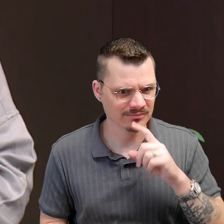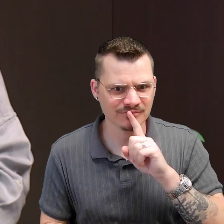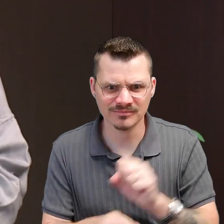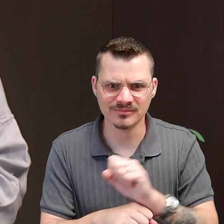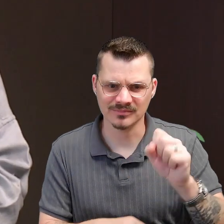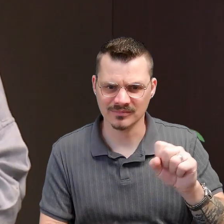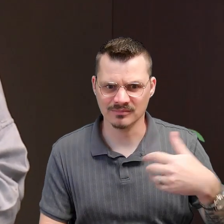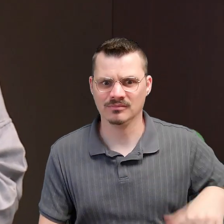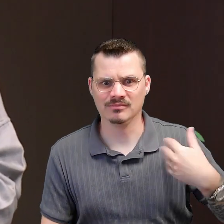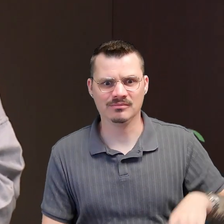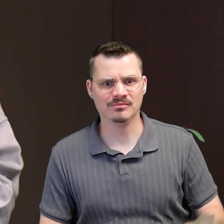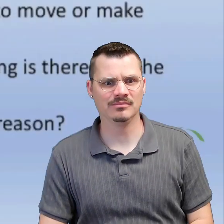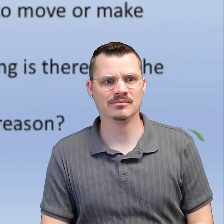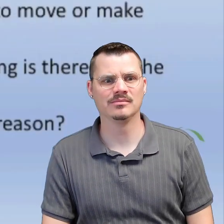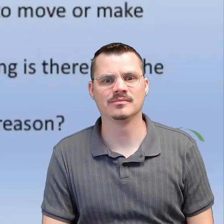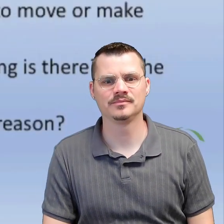Holy buckets.